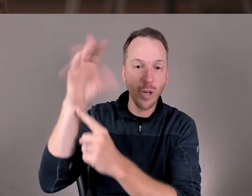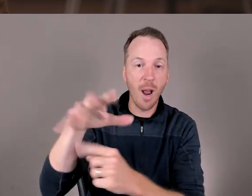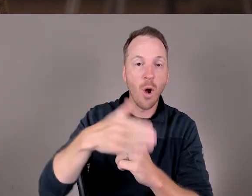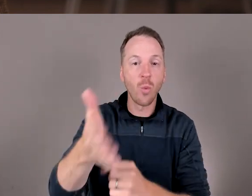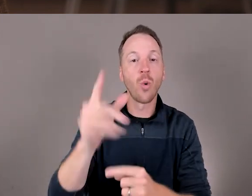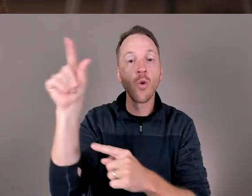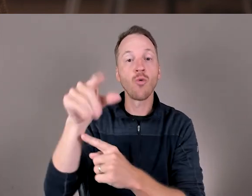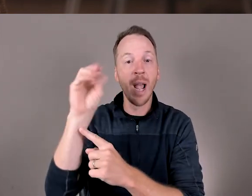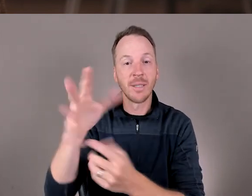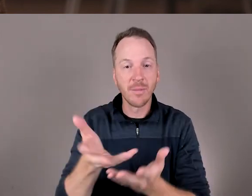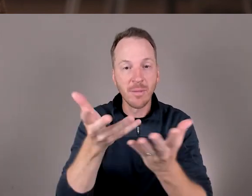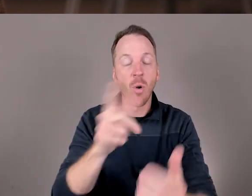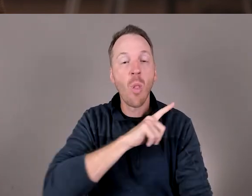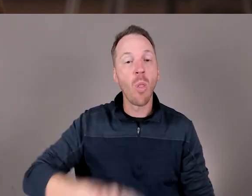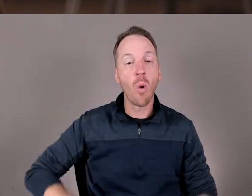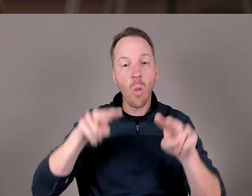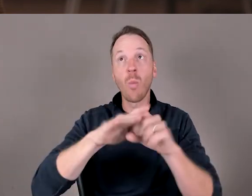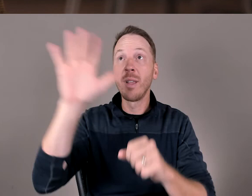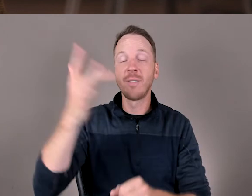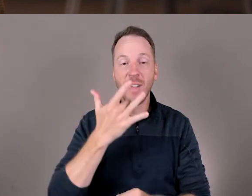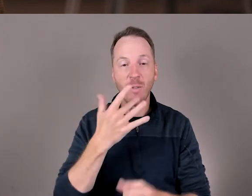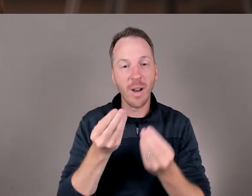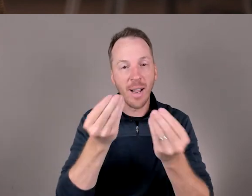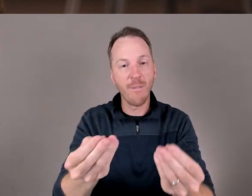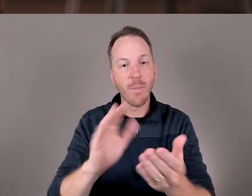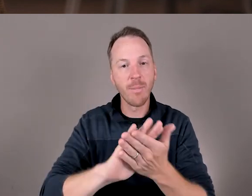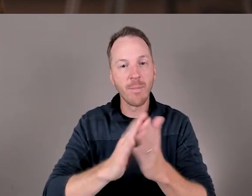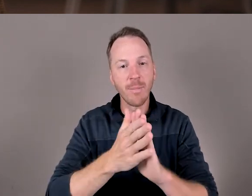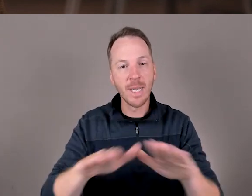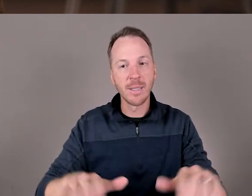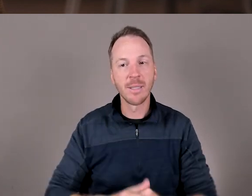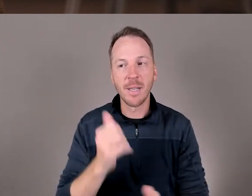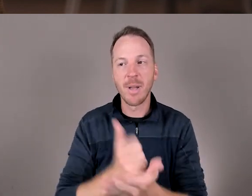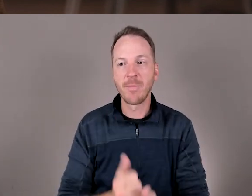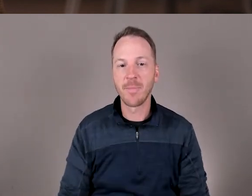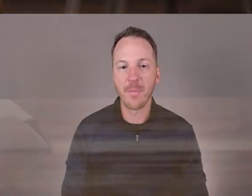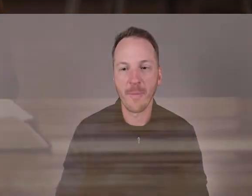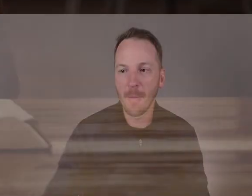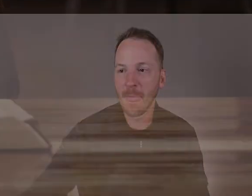to you. The Lord look upon you with his favor and give you peace. Amen.